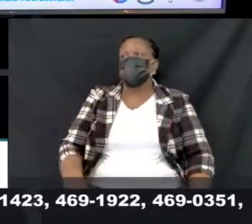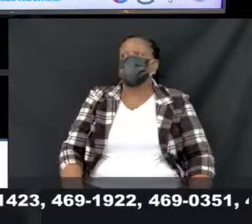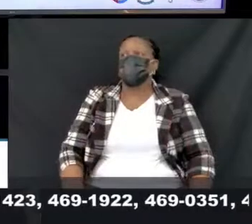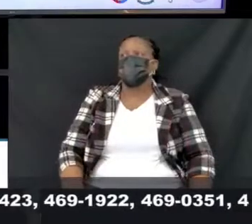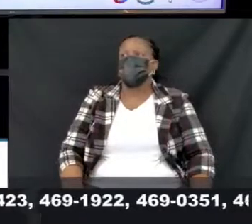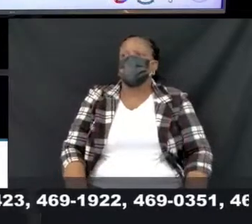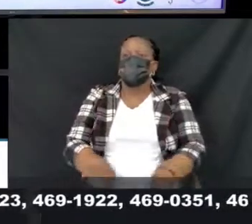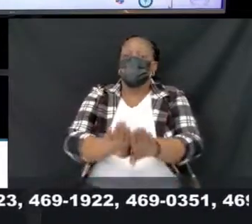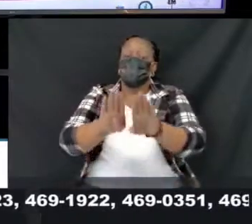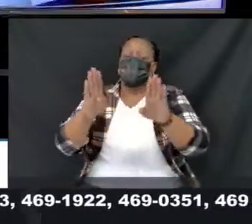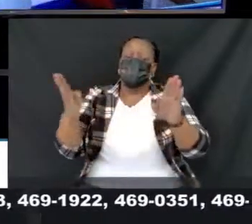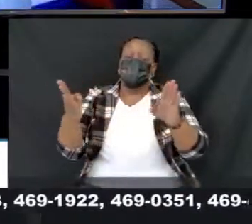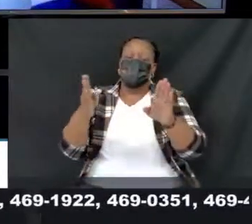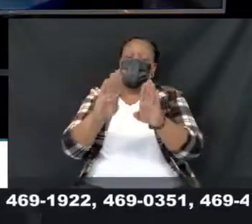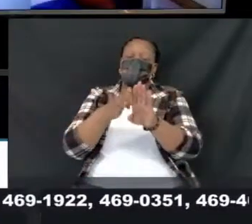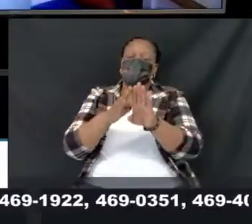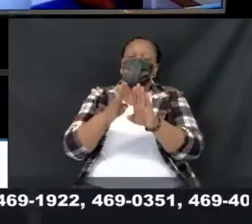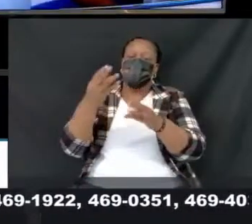time.